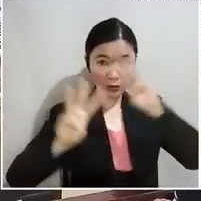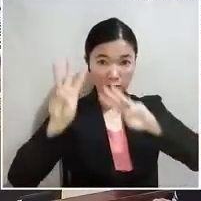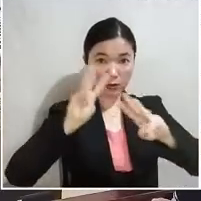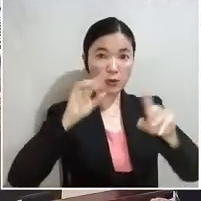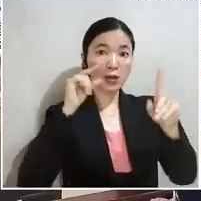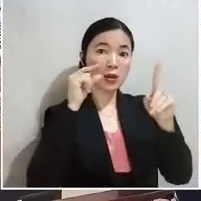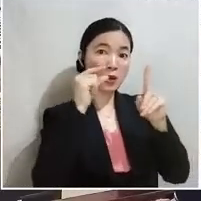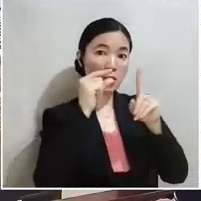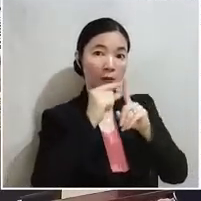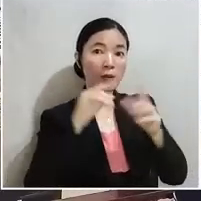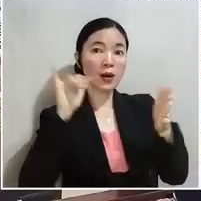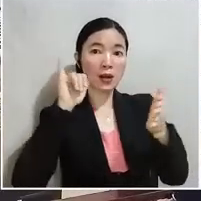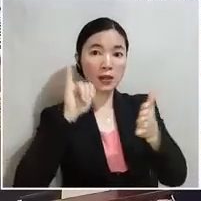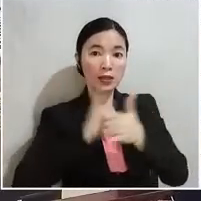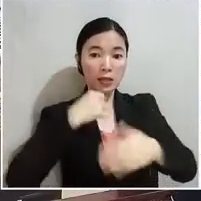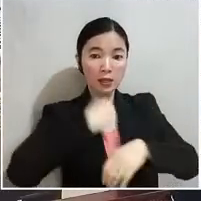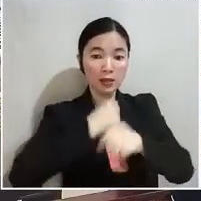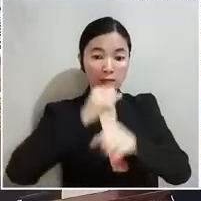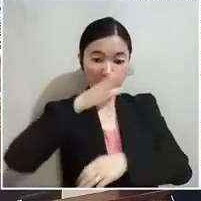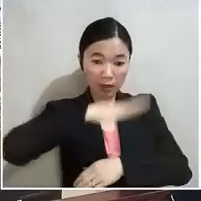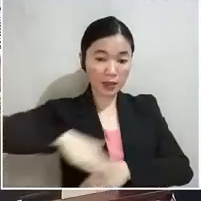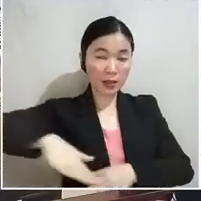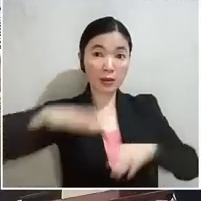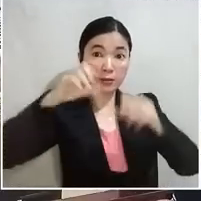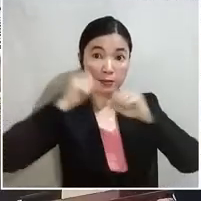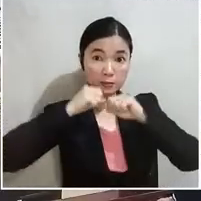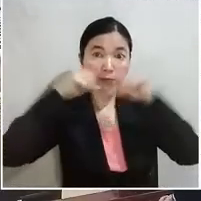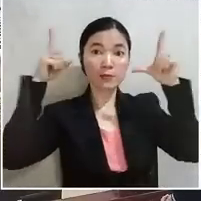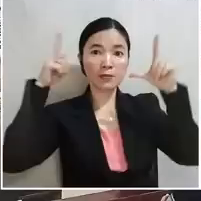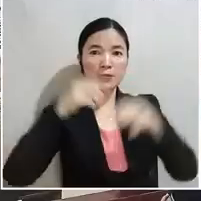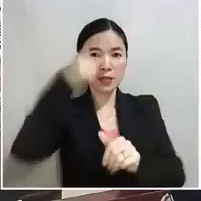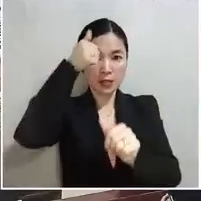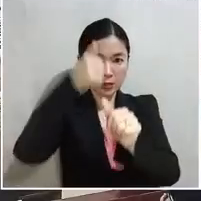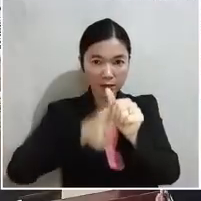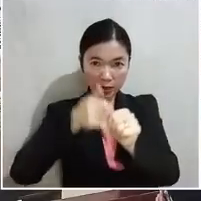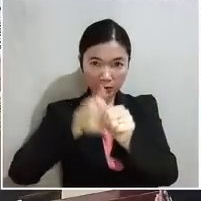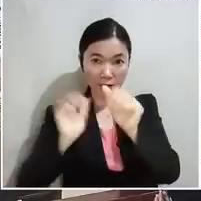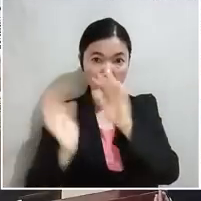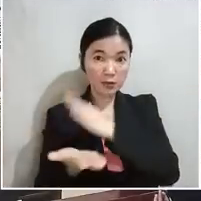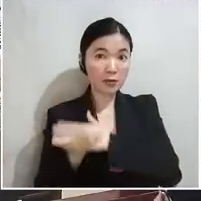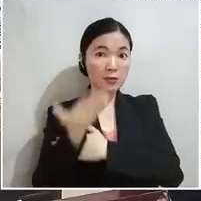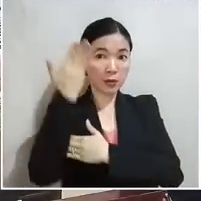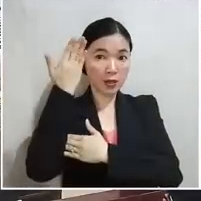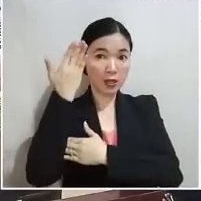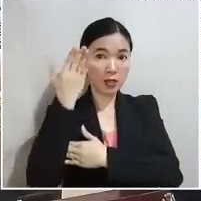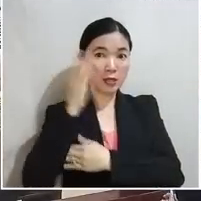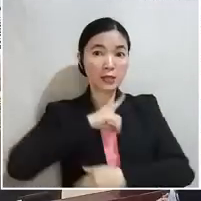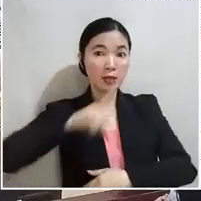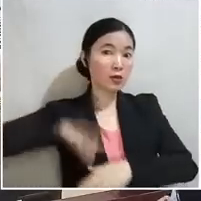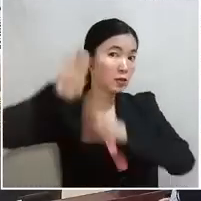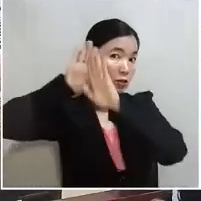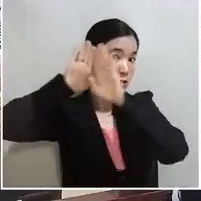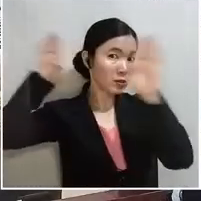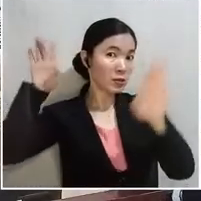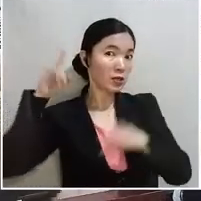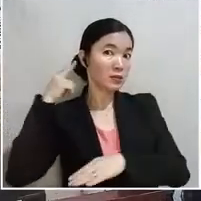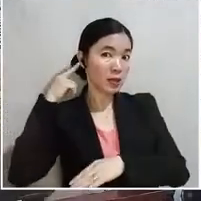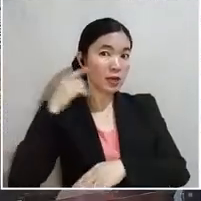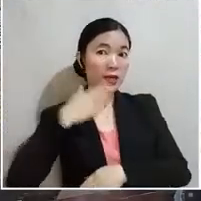rouse them. Morning after morning, he opens my ear that I may